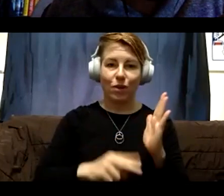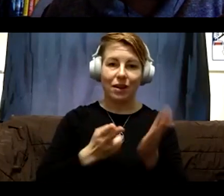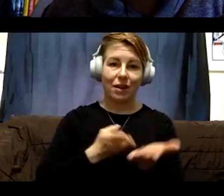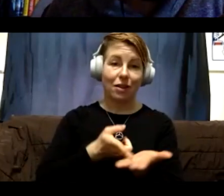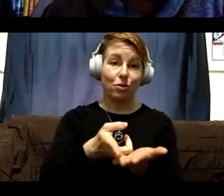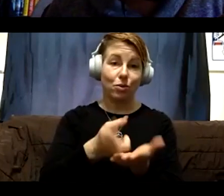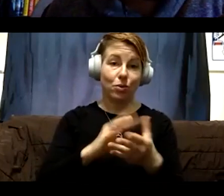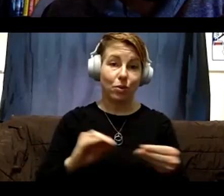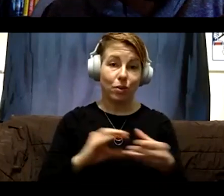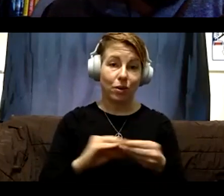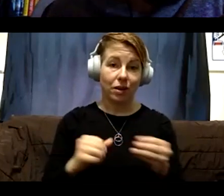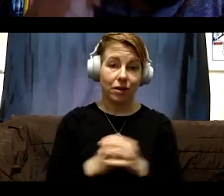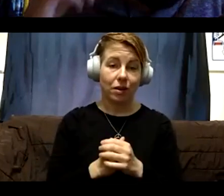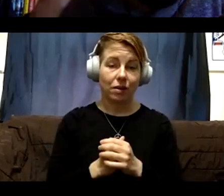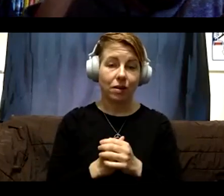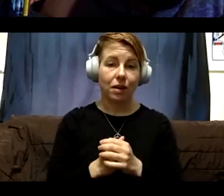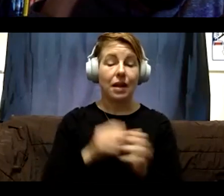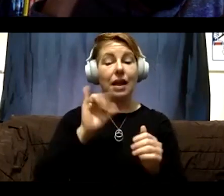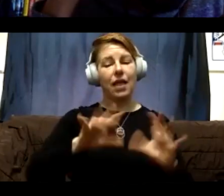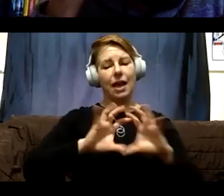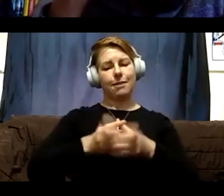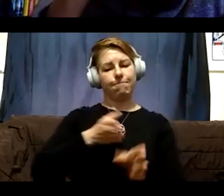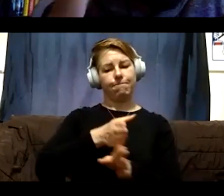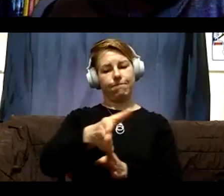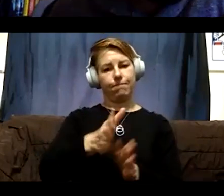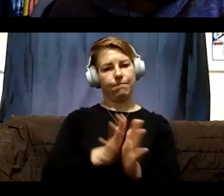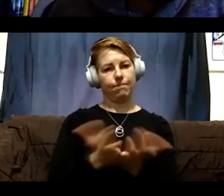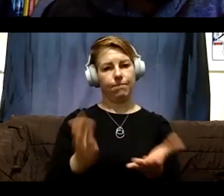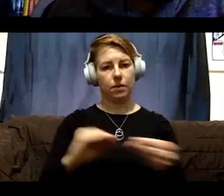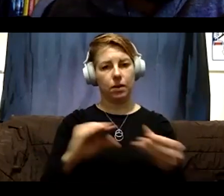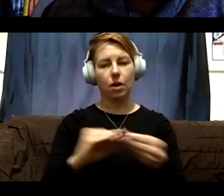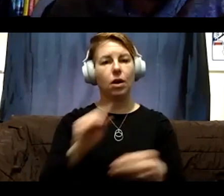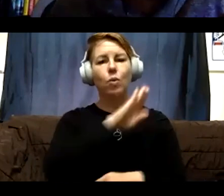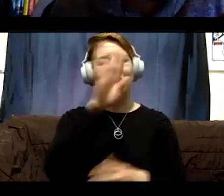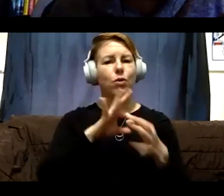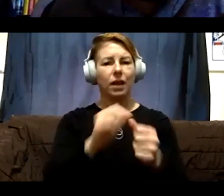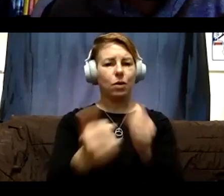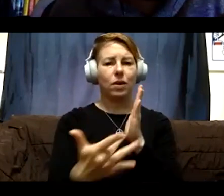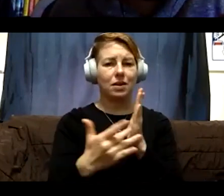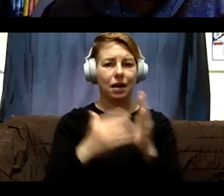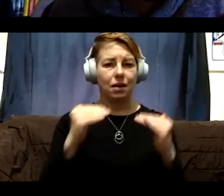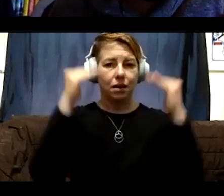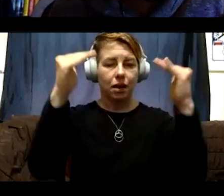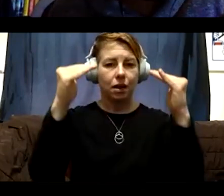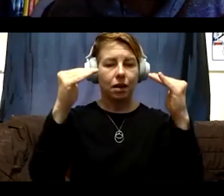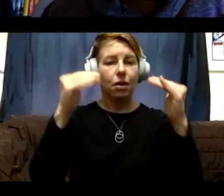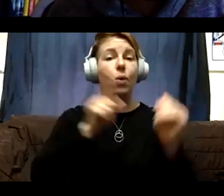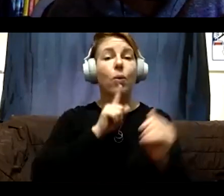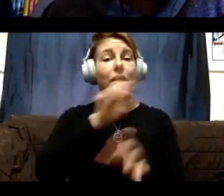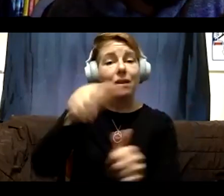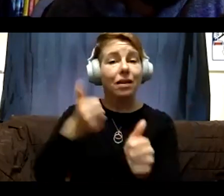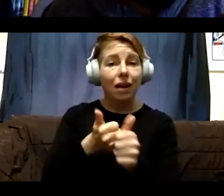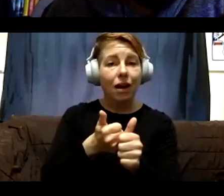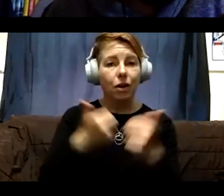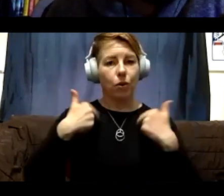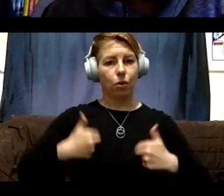The genre's primary concern was never technological advancement. It was human examination.